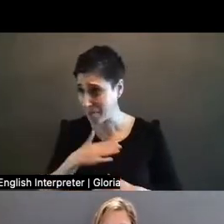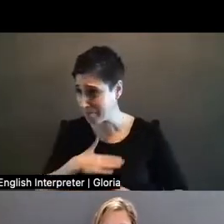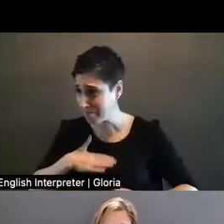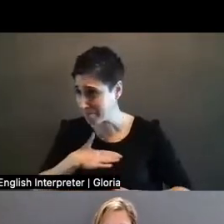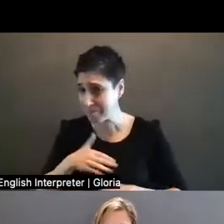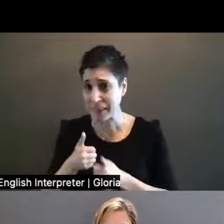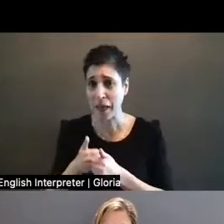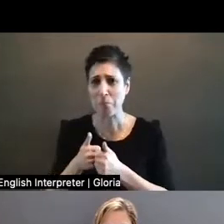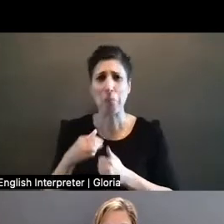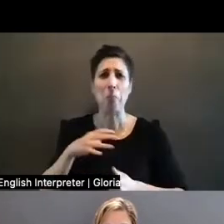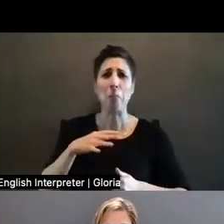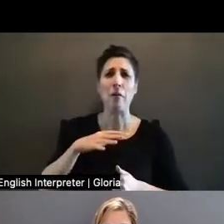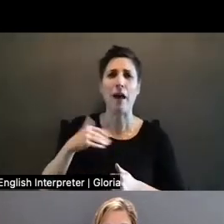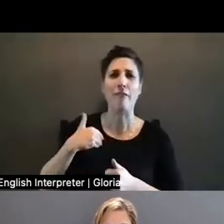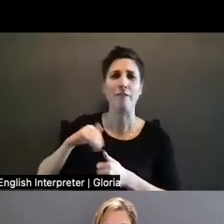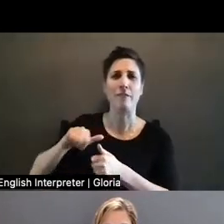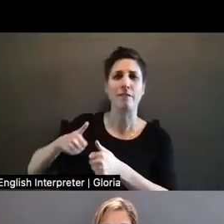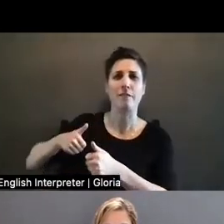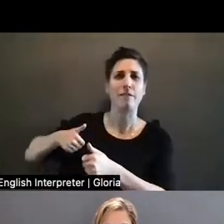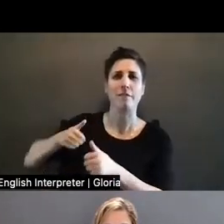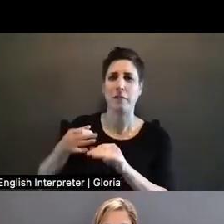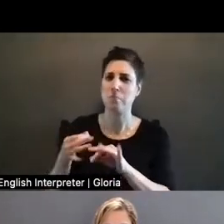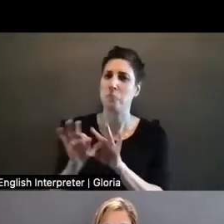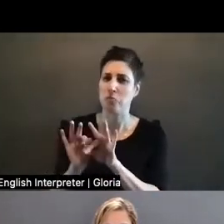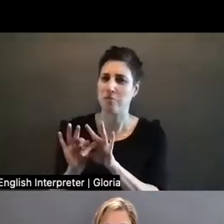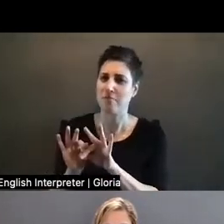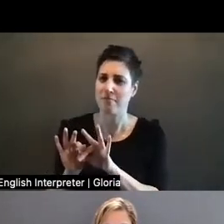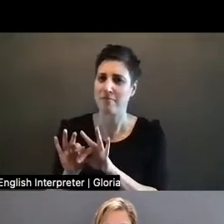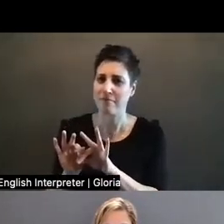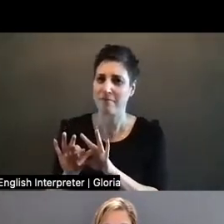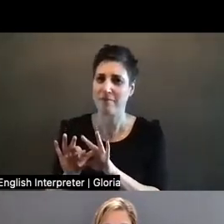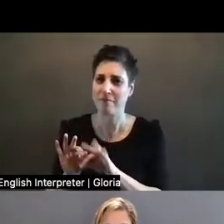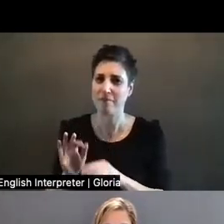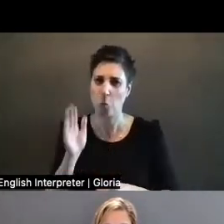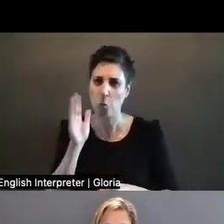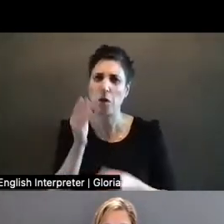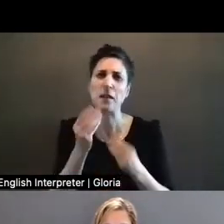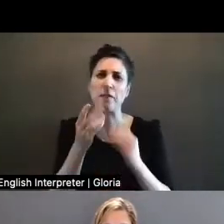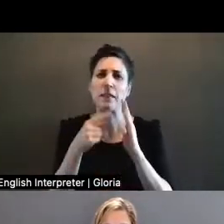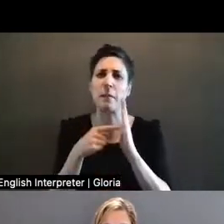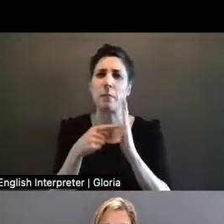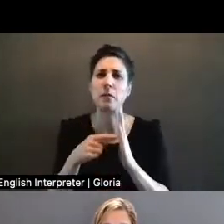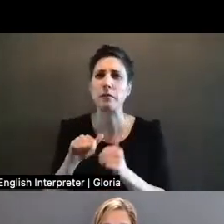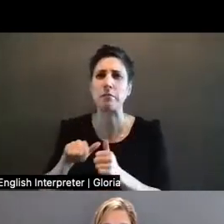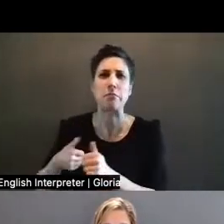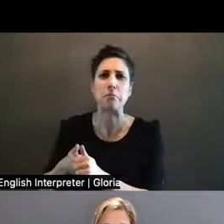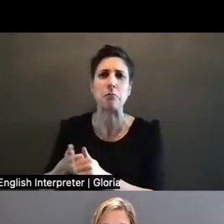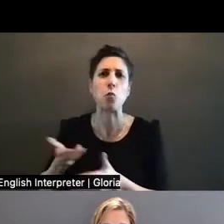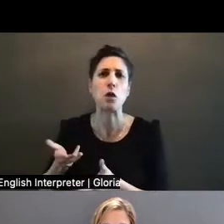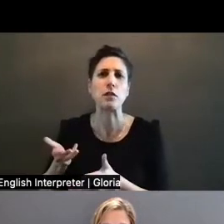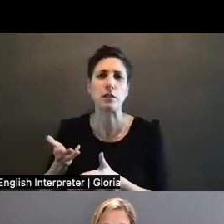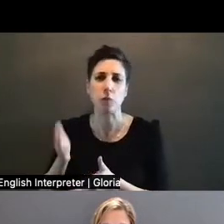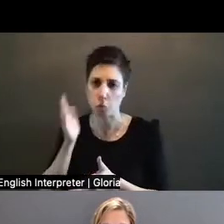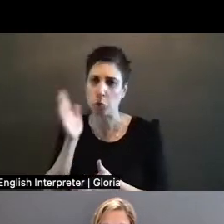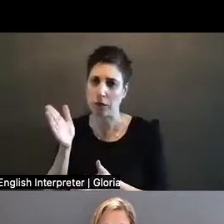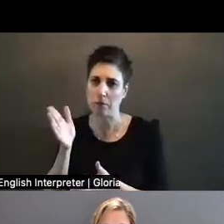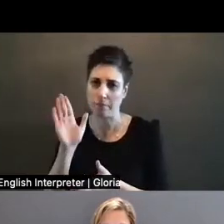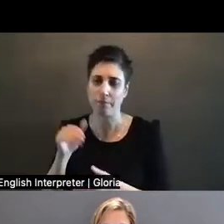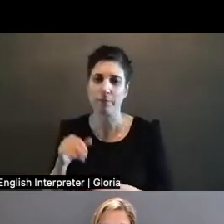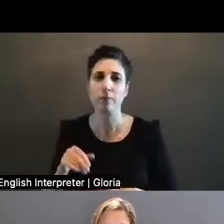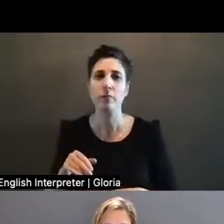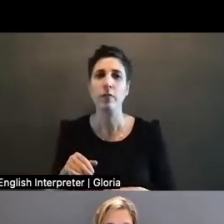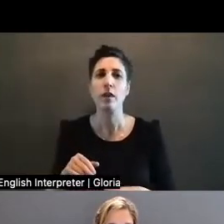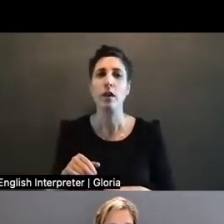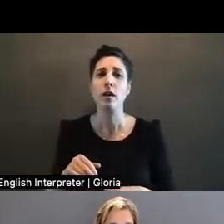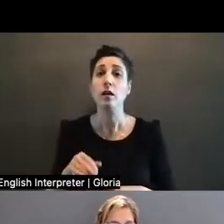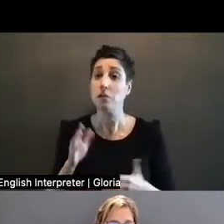the list of things I'm going to talk about at the end of some of the other pieces that we have done as well. I did receive some really good